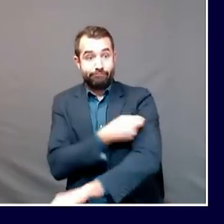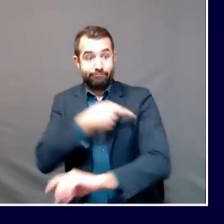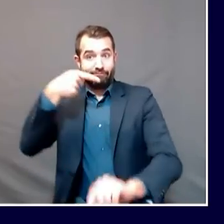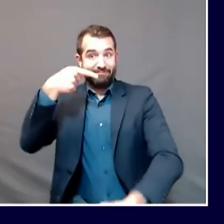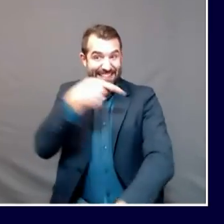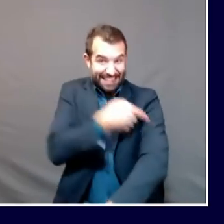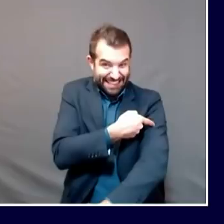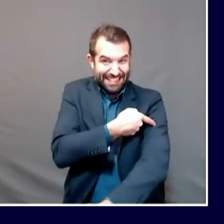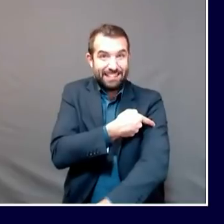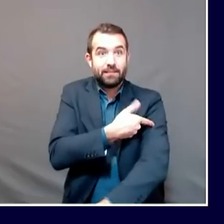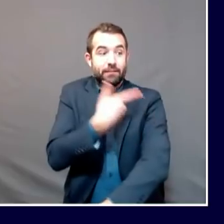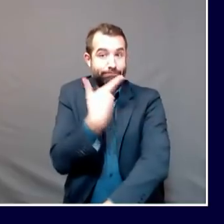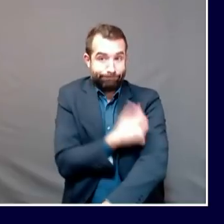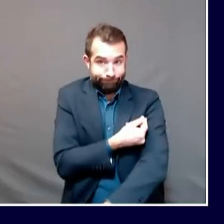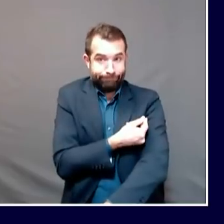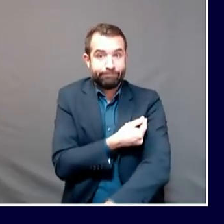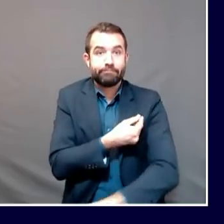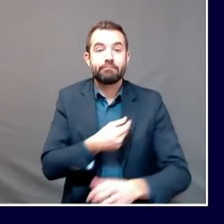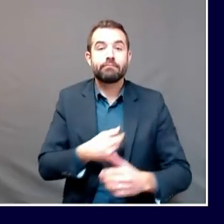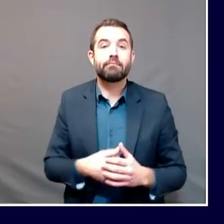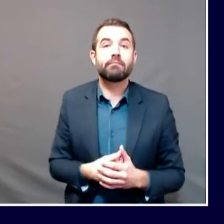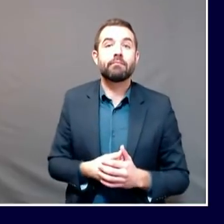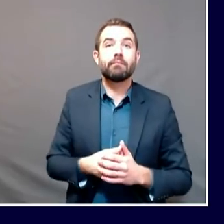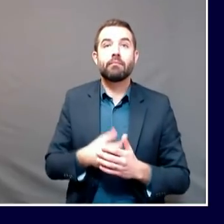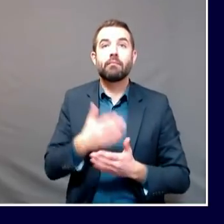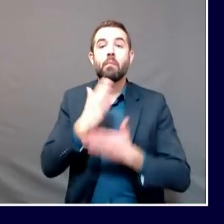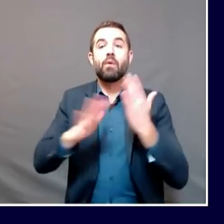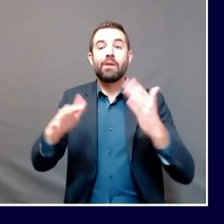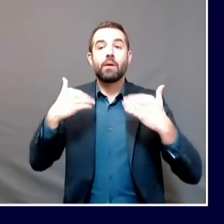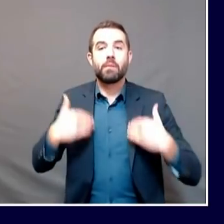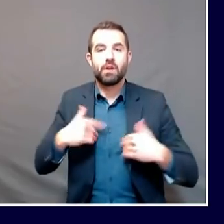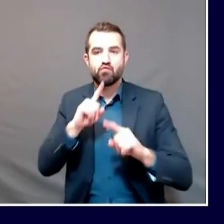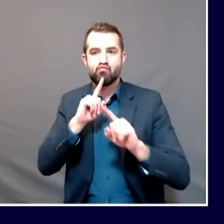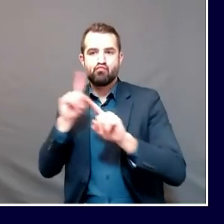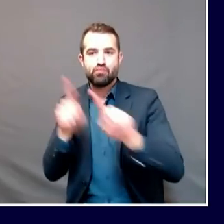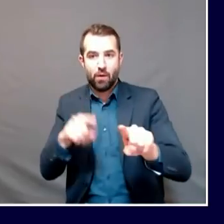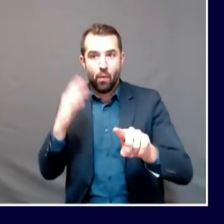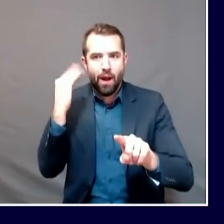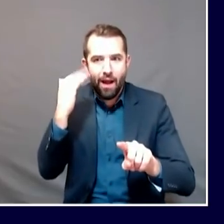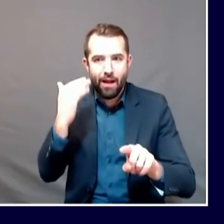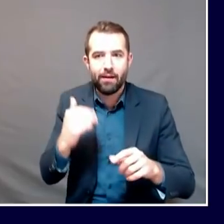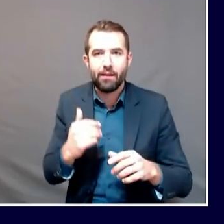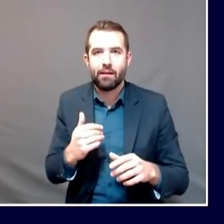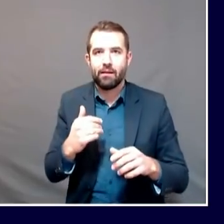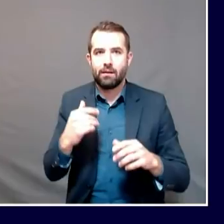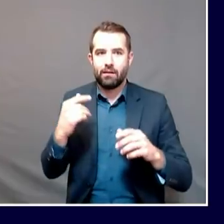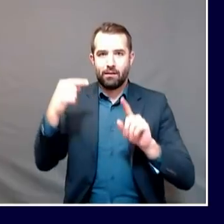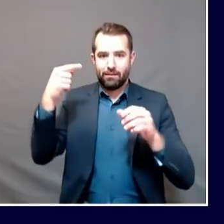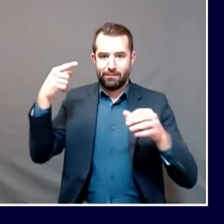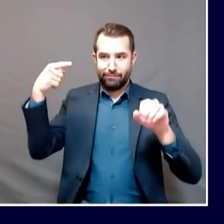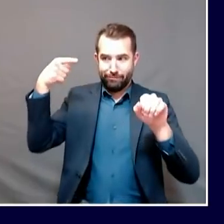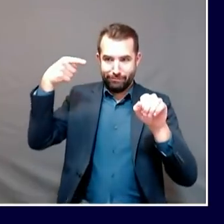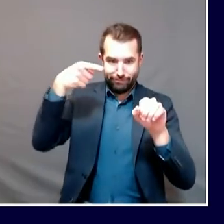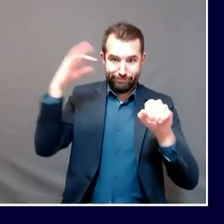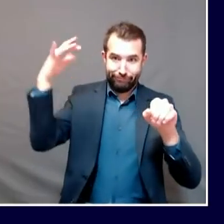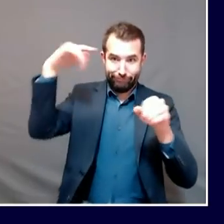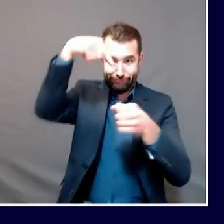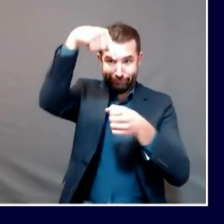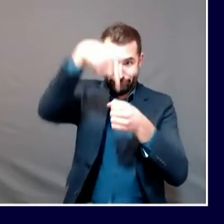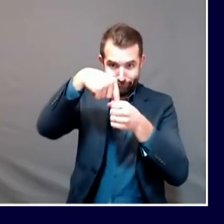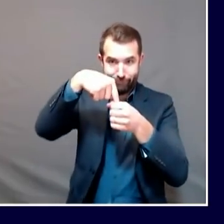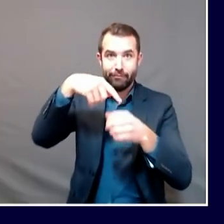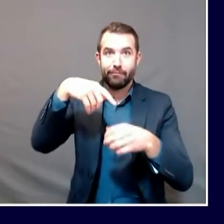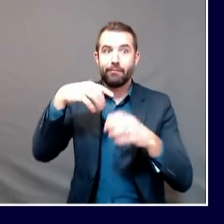to a fragment of it, your body is ready to respond. Those side effects, which include things like feeling